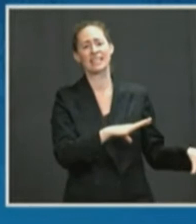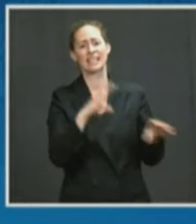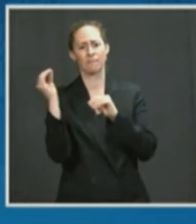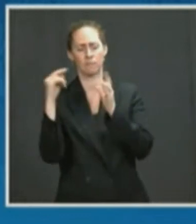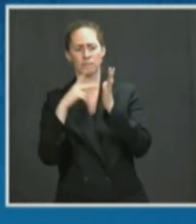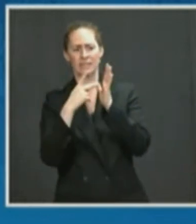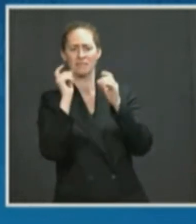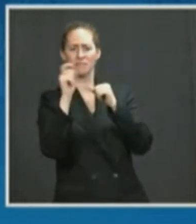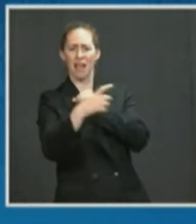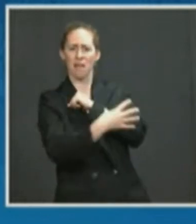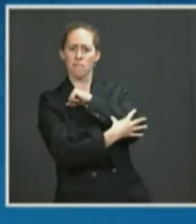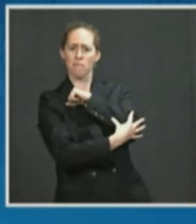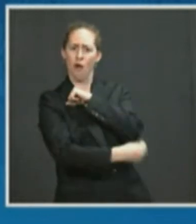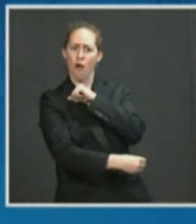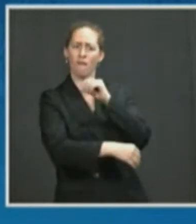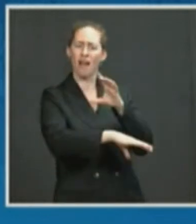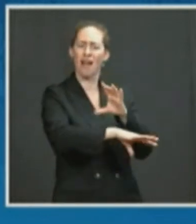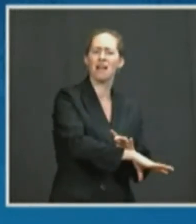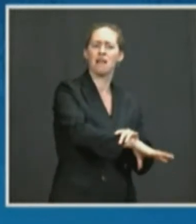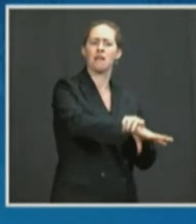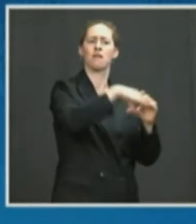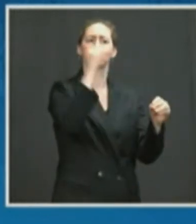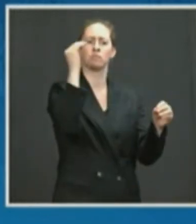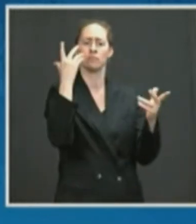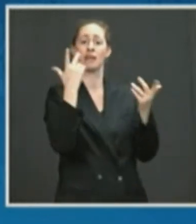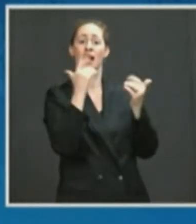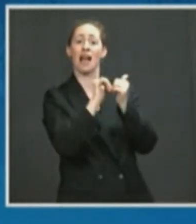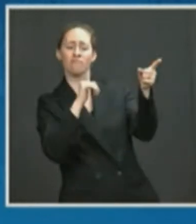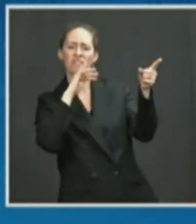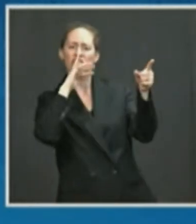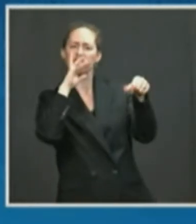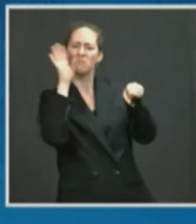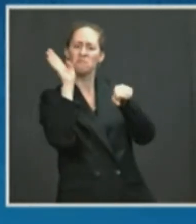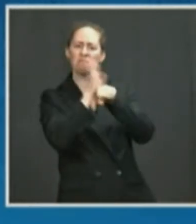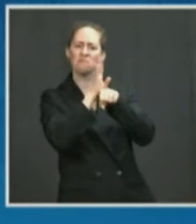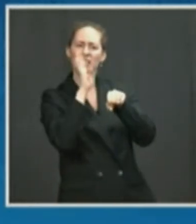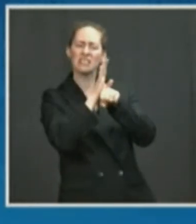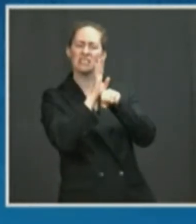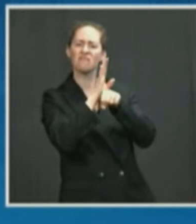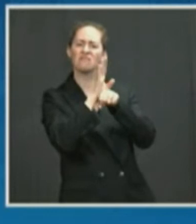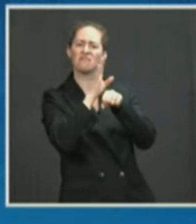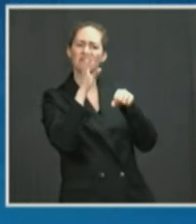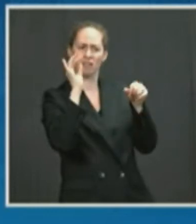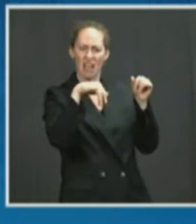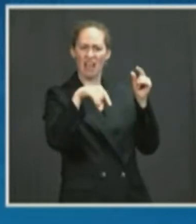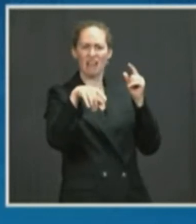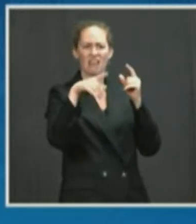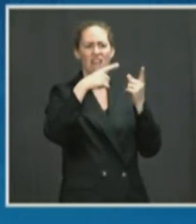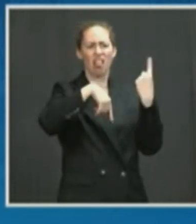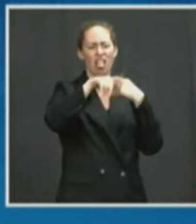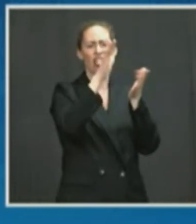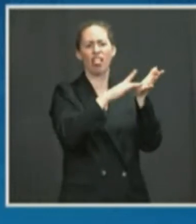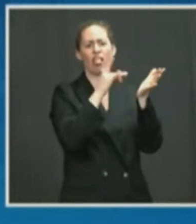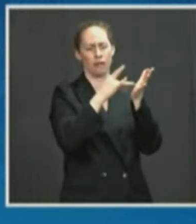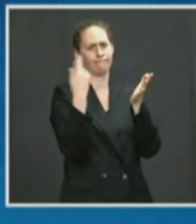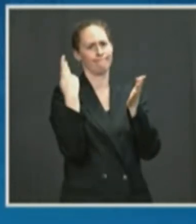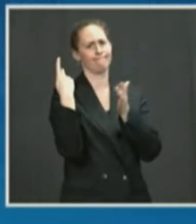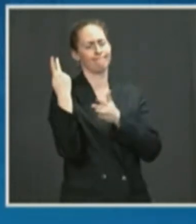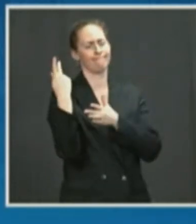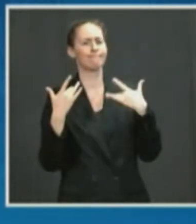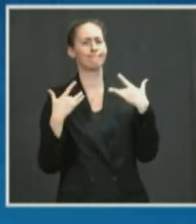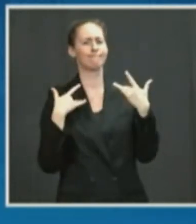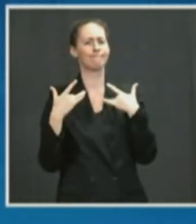a topic that is a matter of concern to both governments, something that structurally